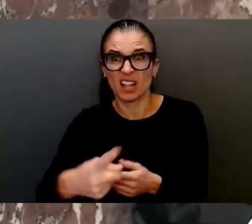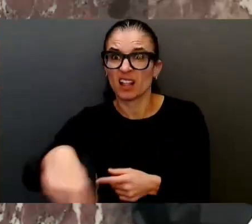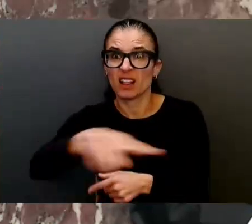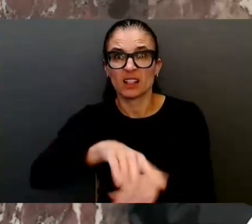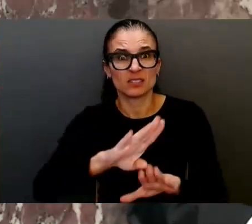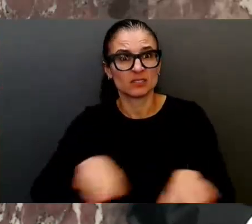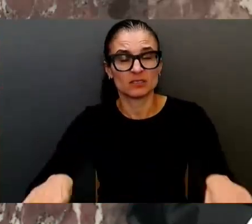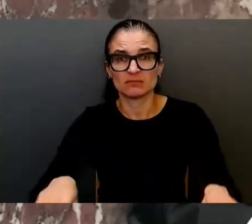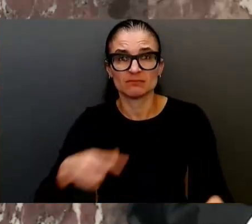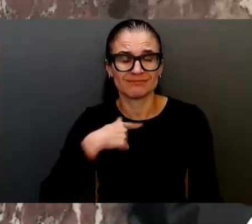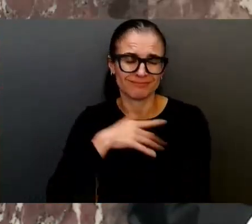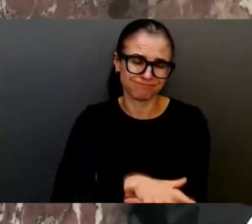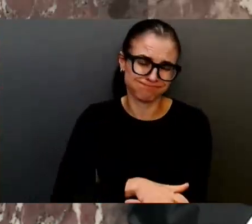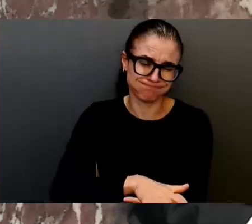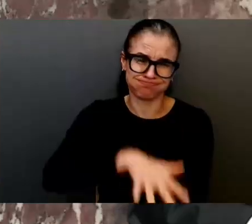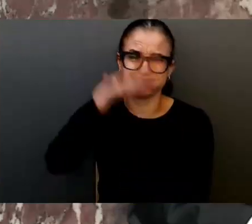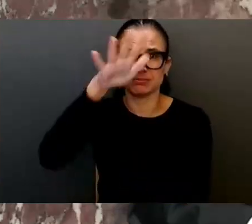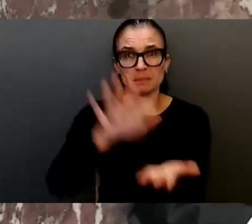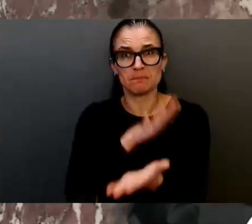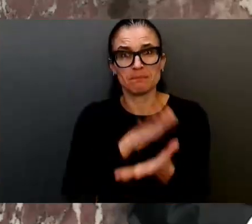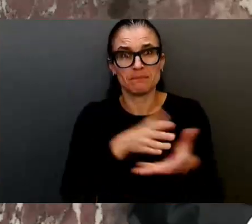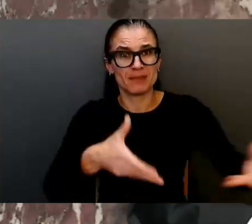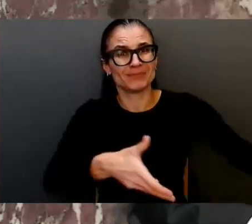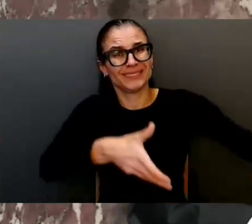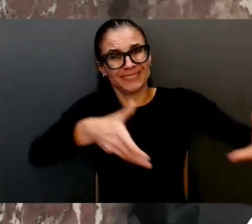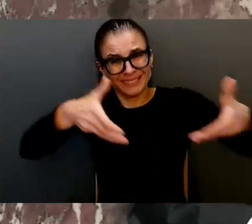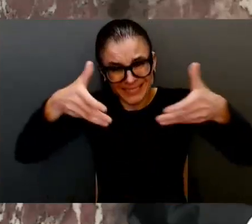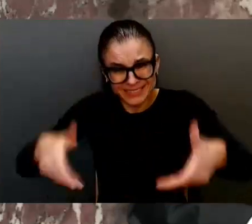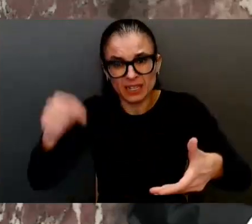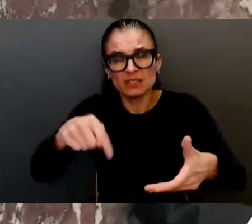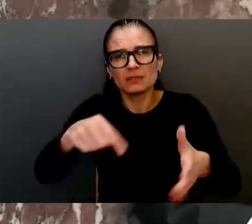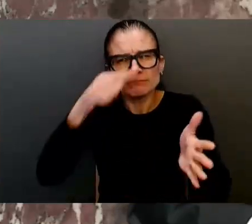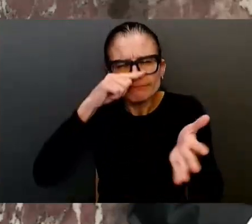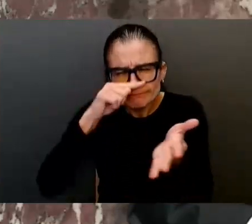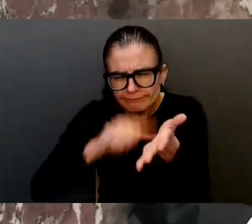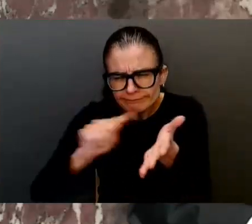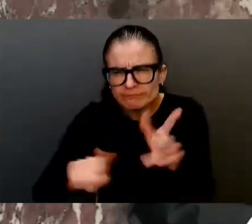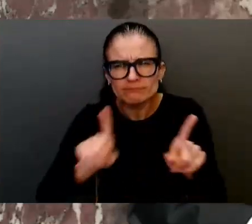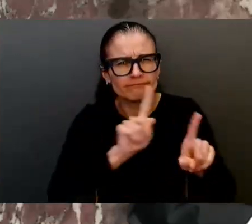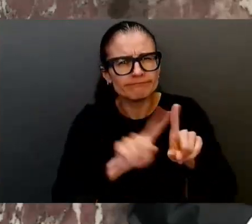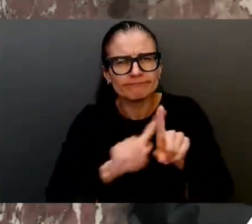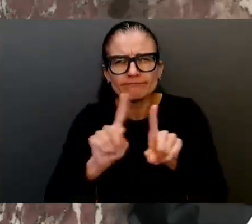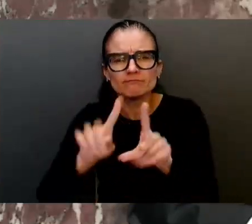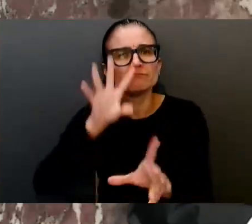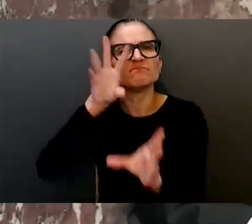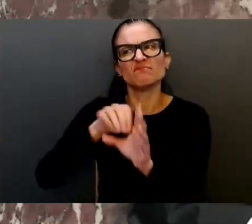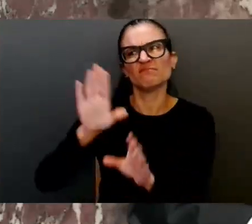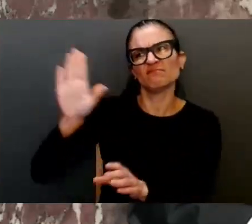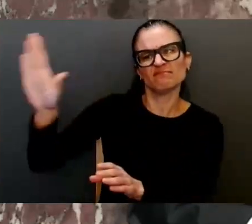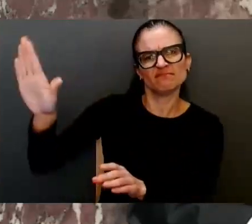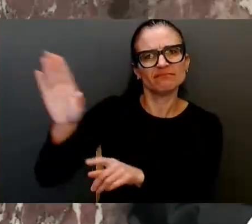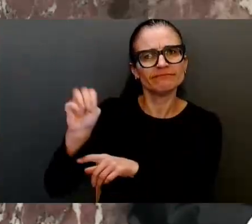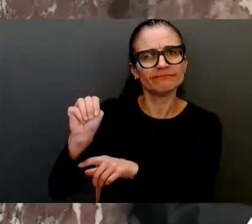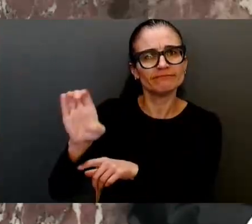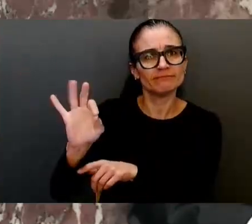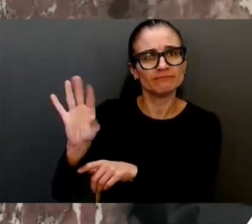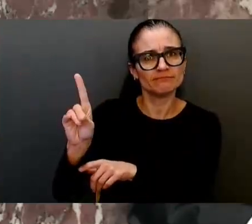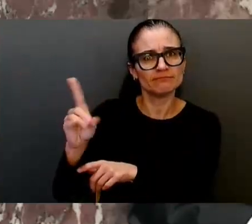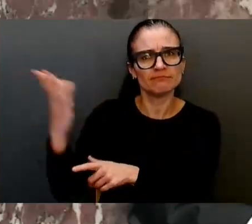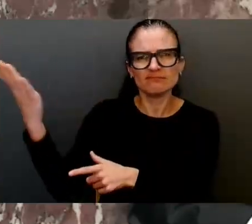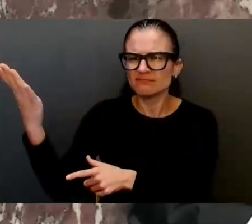inquiries, and investigations into MCFD calling for substantial changes into how this ministry